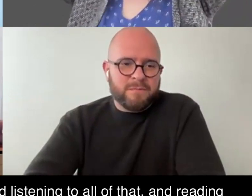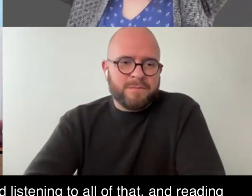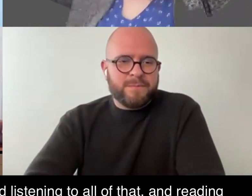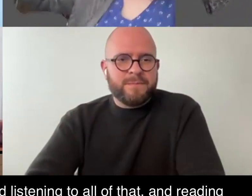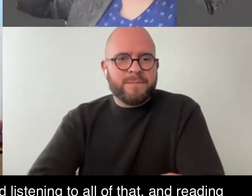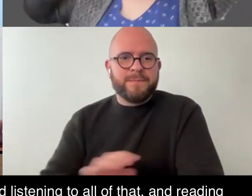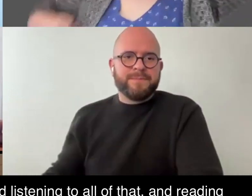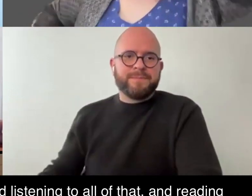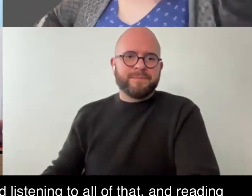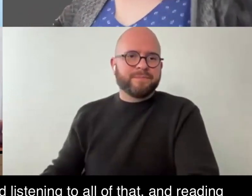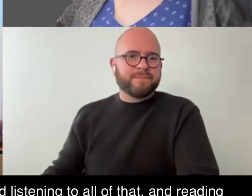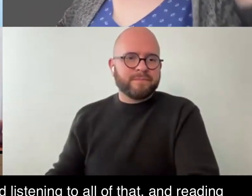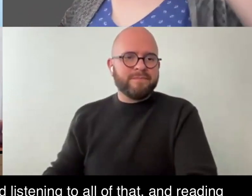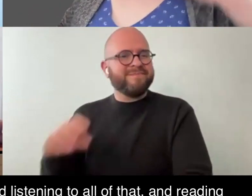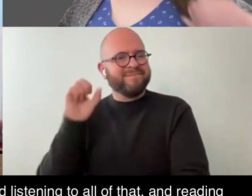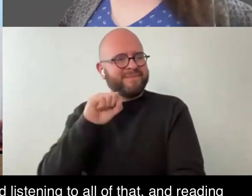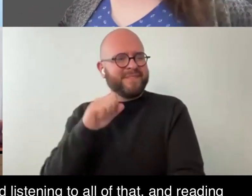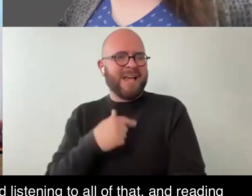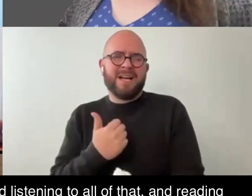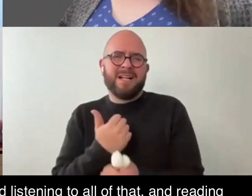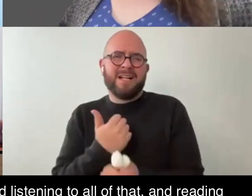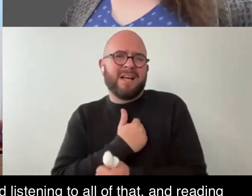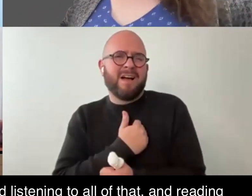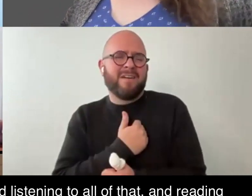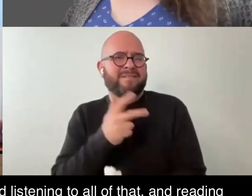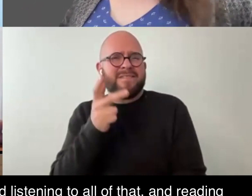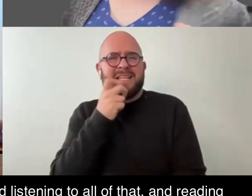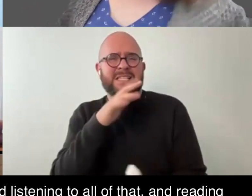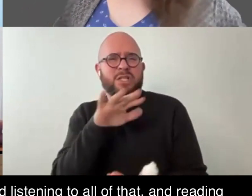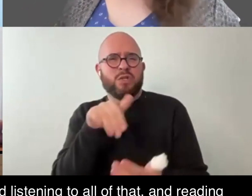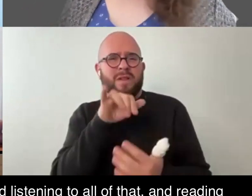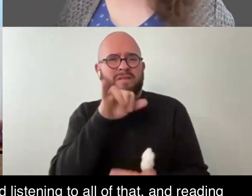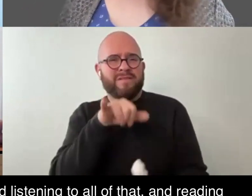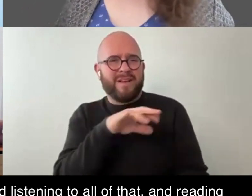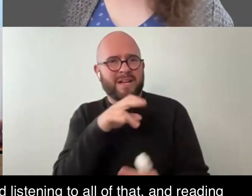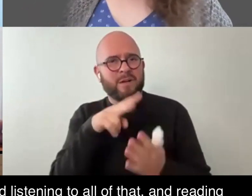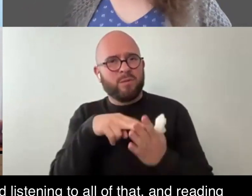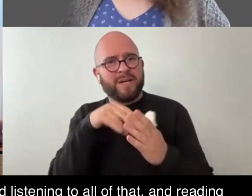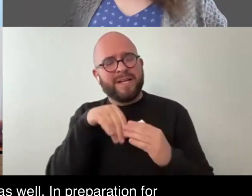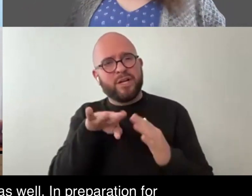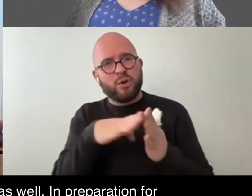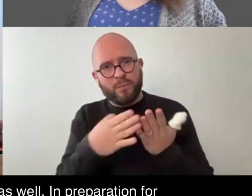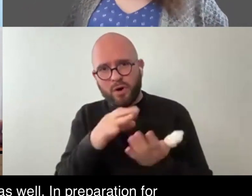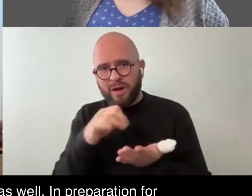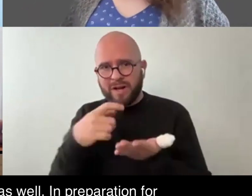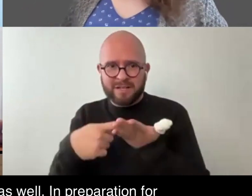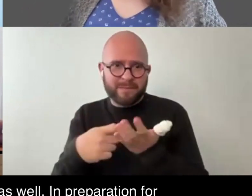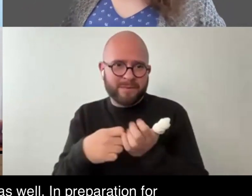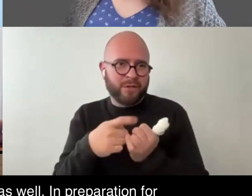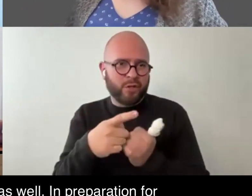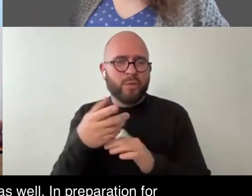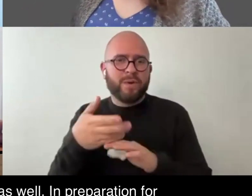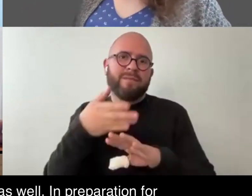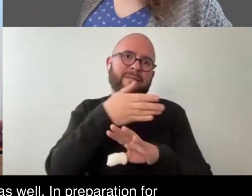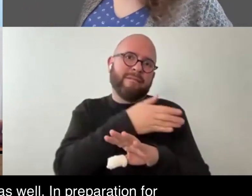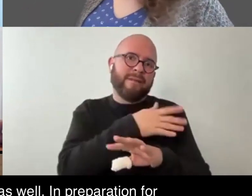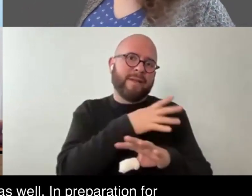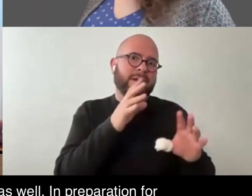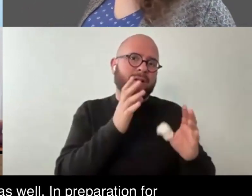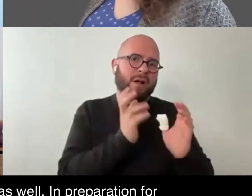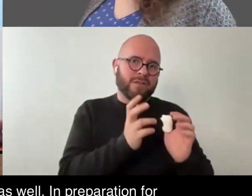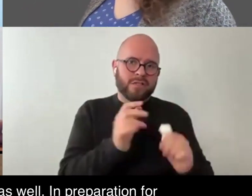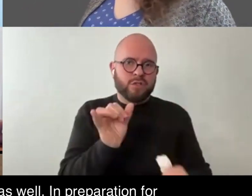love listening to all of that and reading it in your book and talking with you about it in previous conversations as well.